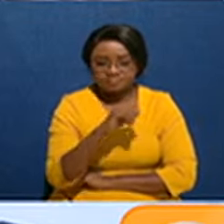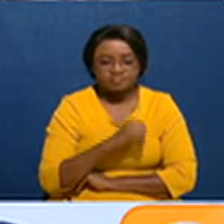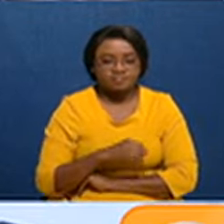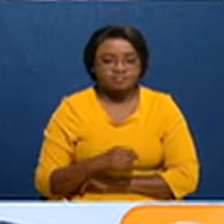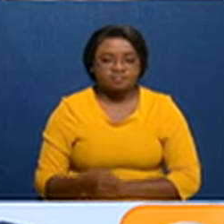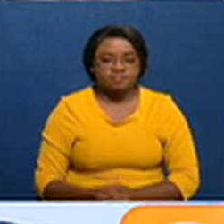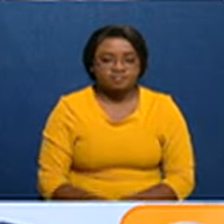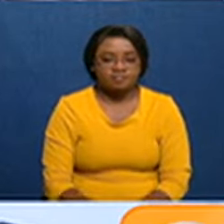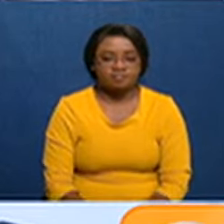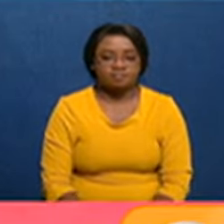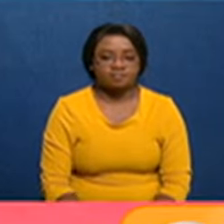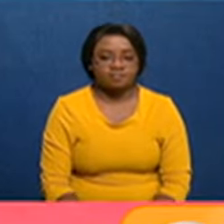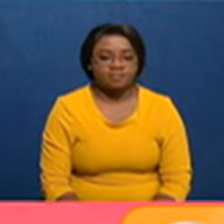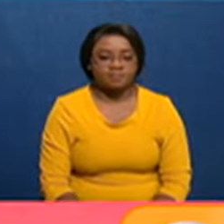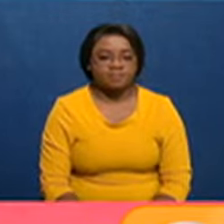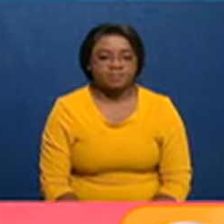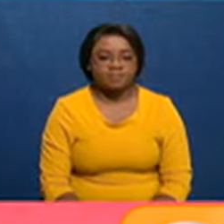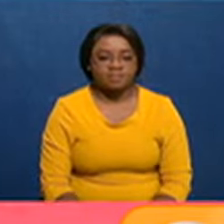Okay, let me say this